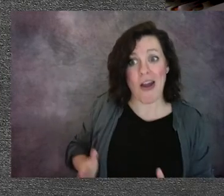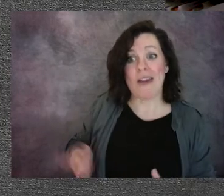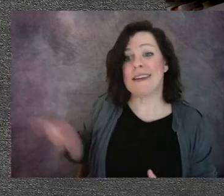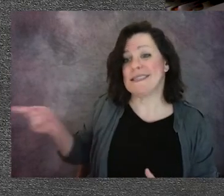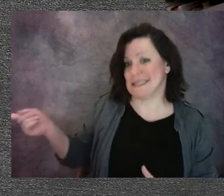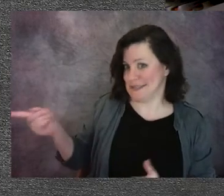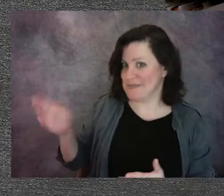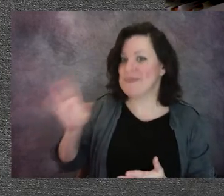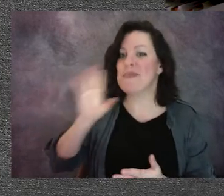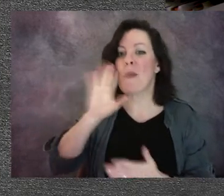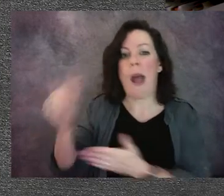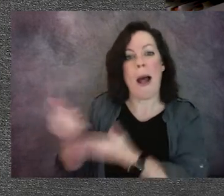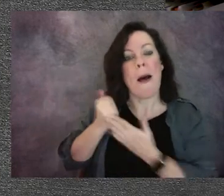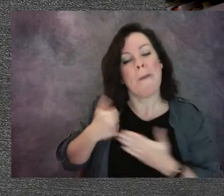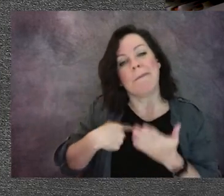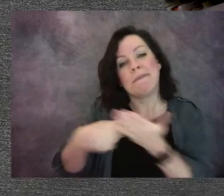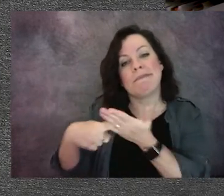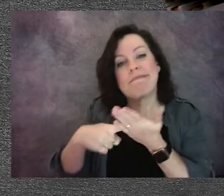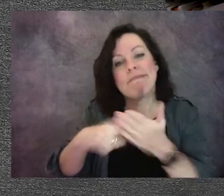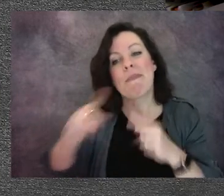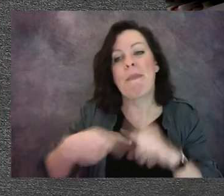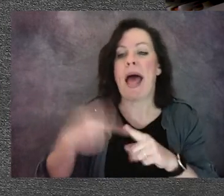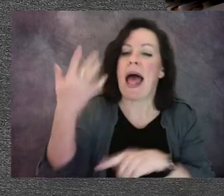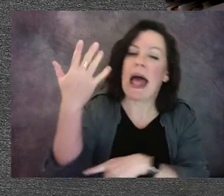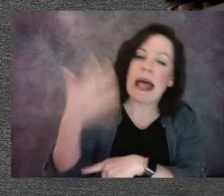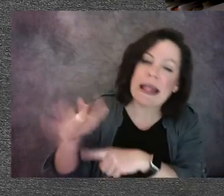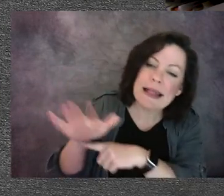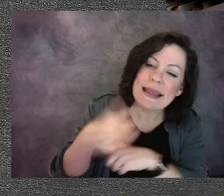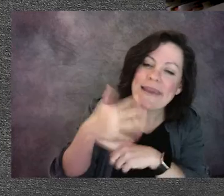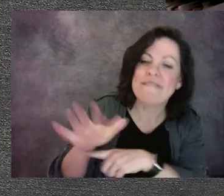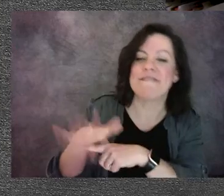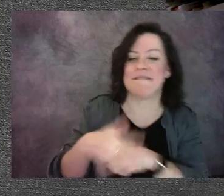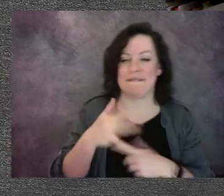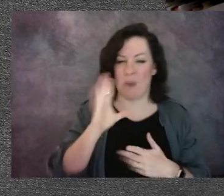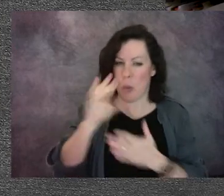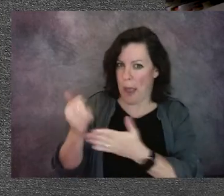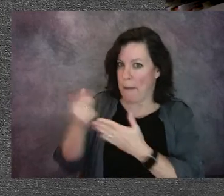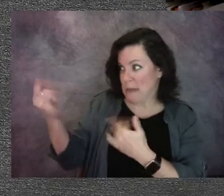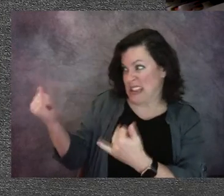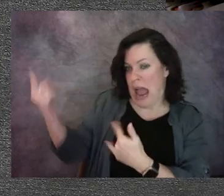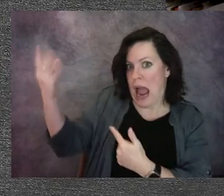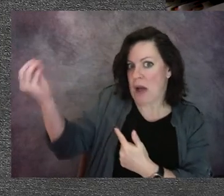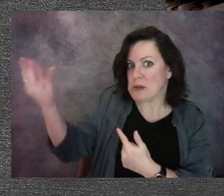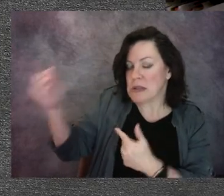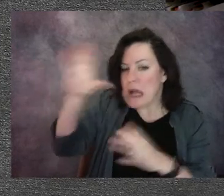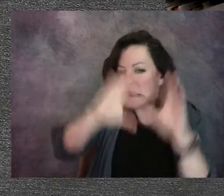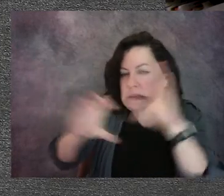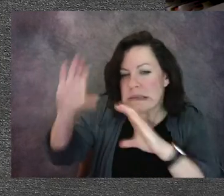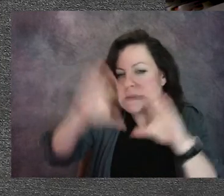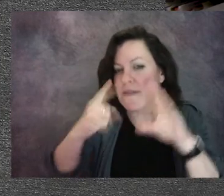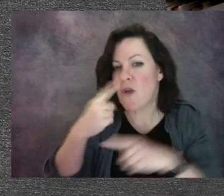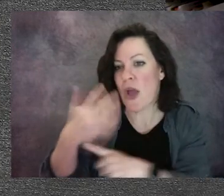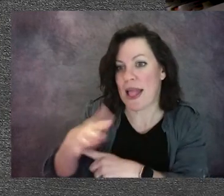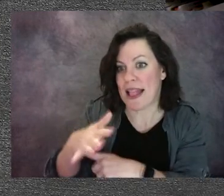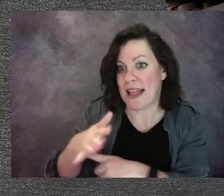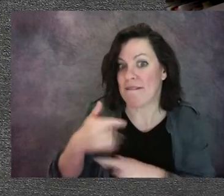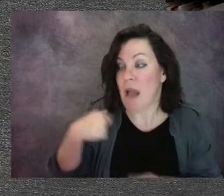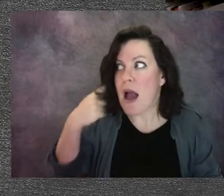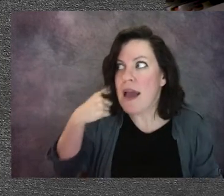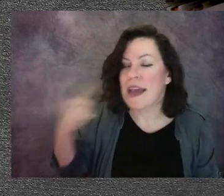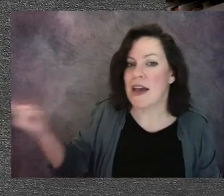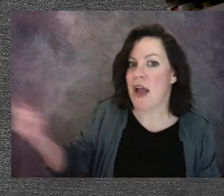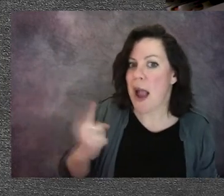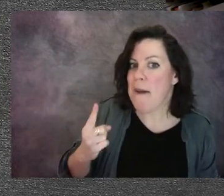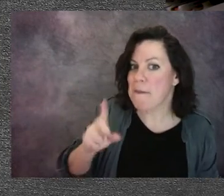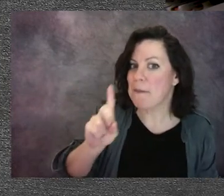friend is an artist, and she wanted to learn a little bit more about leaves. She went outside to go find some leaves, and we're just waiting